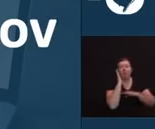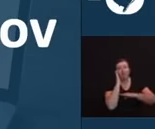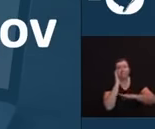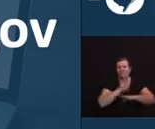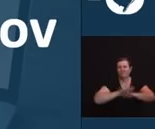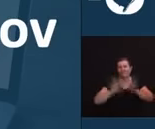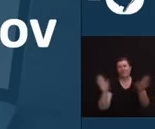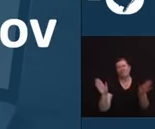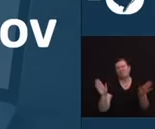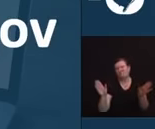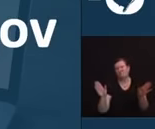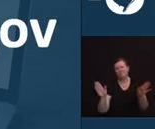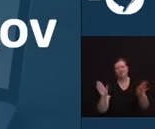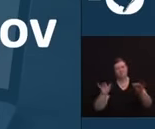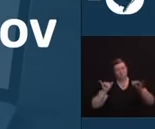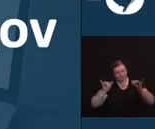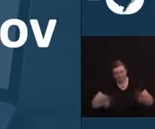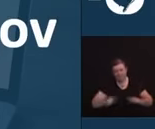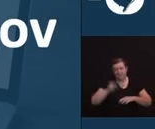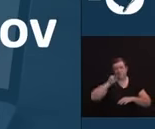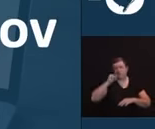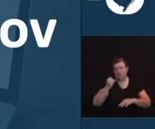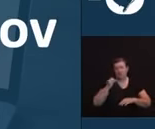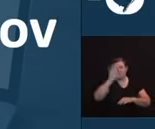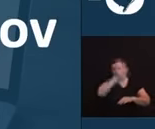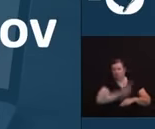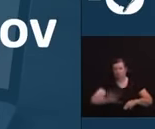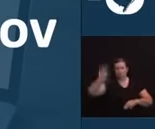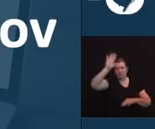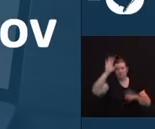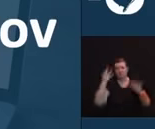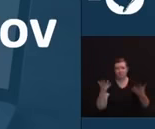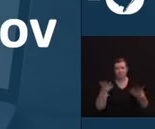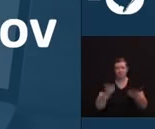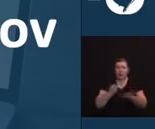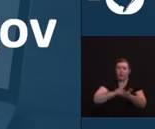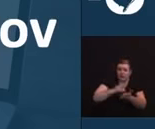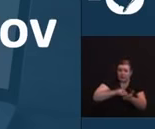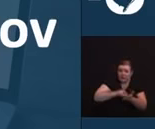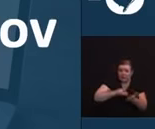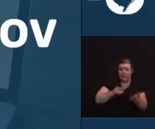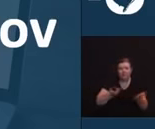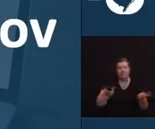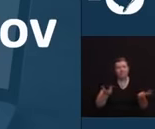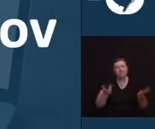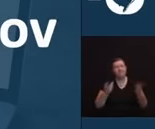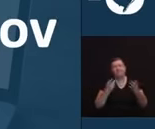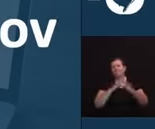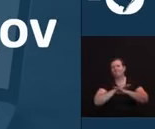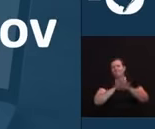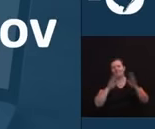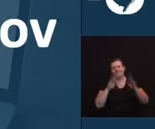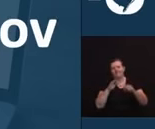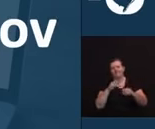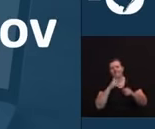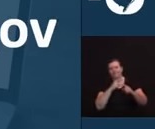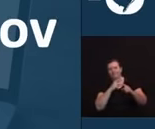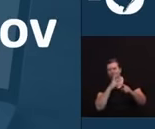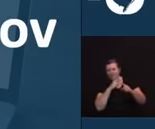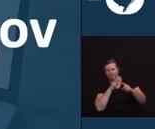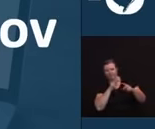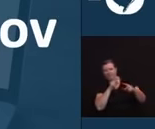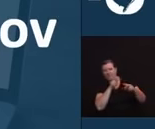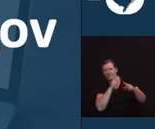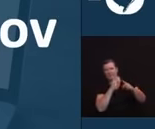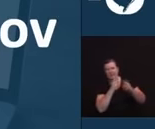very specifically, hockey is in our crosshairs, okay? So I'm not sure why, but we are hearing more than anecdotal, more